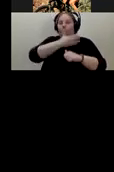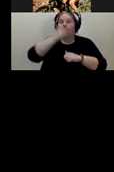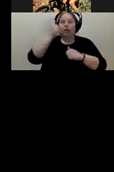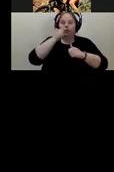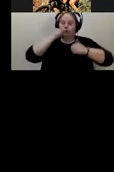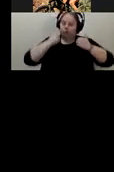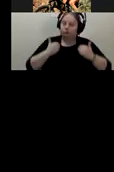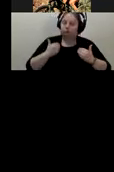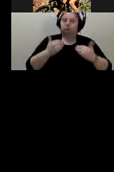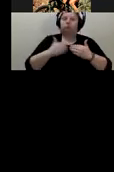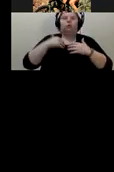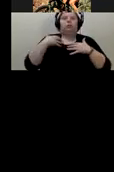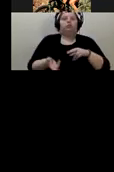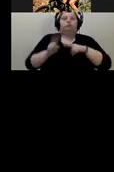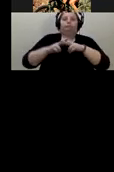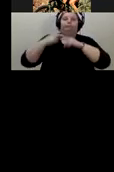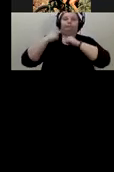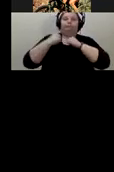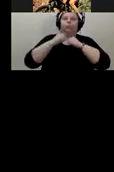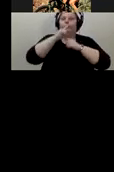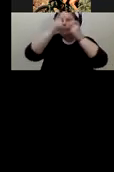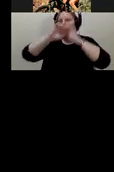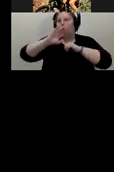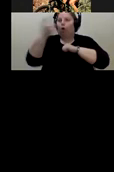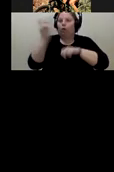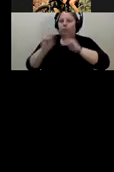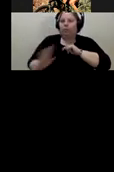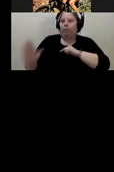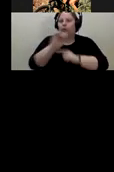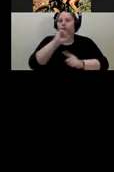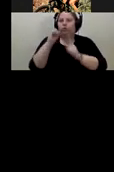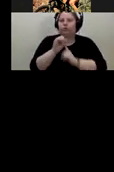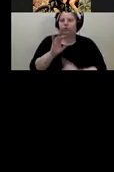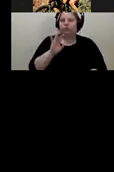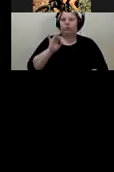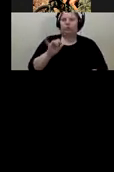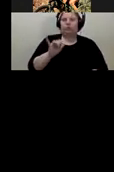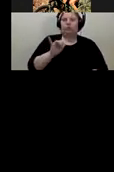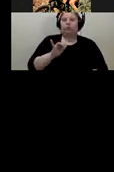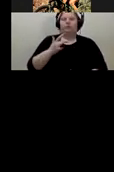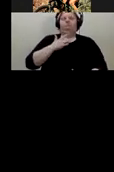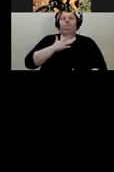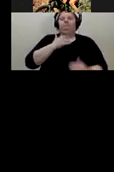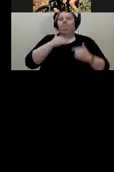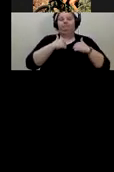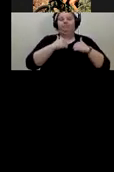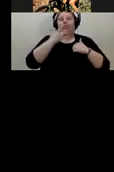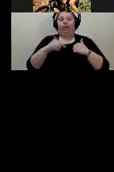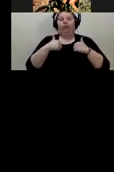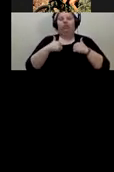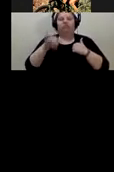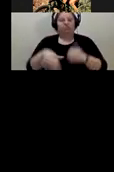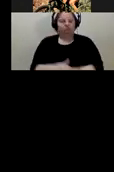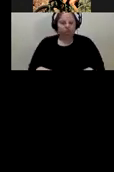with our resilience is to think about others. Okay, so think about those we serve. All right, so